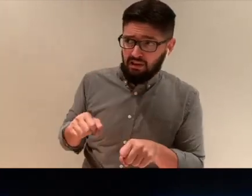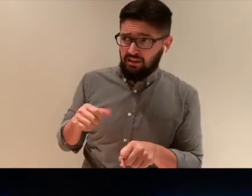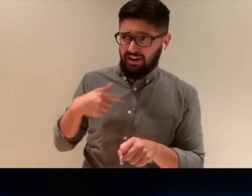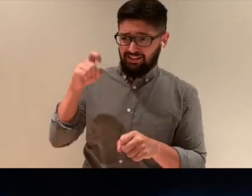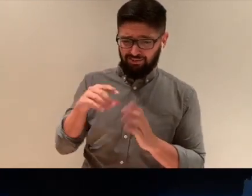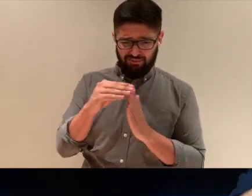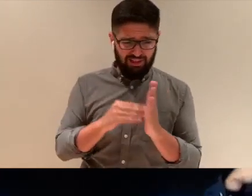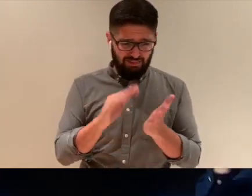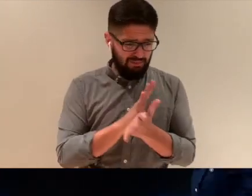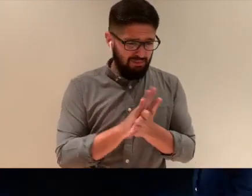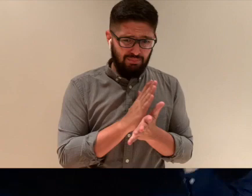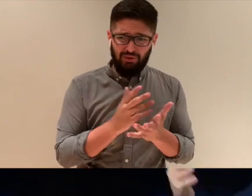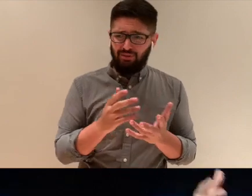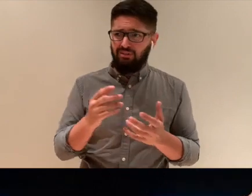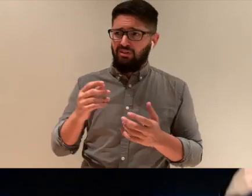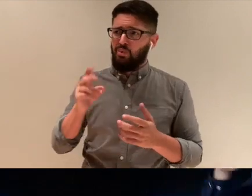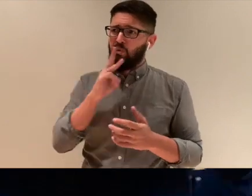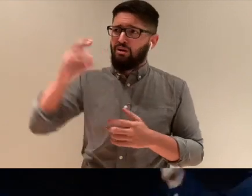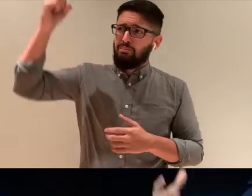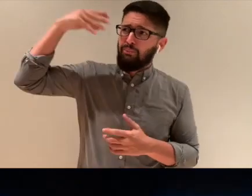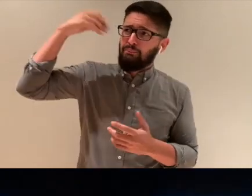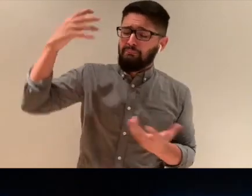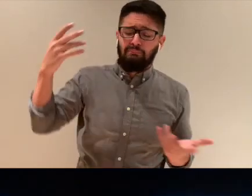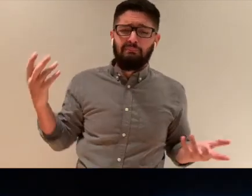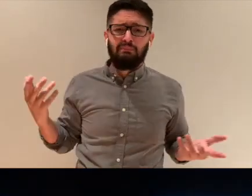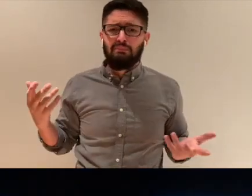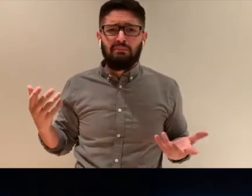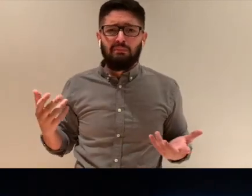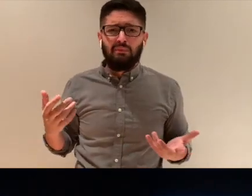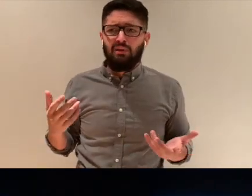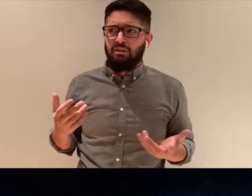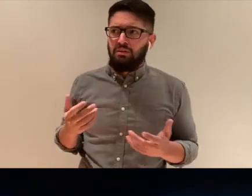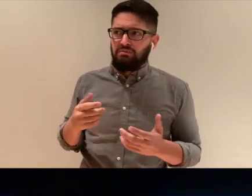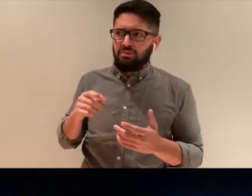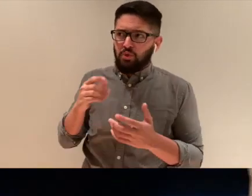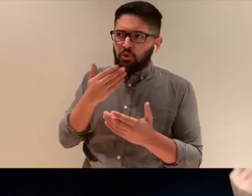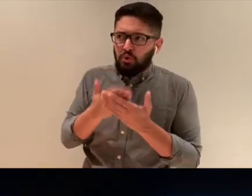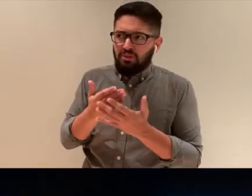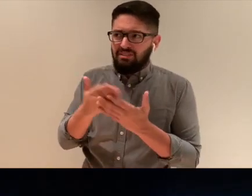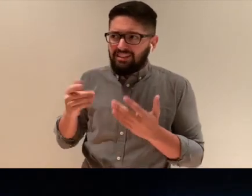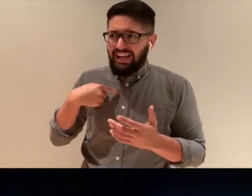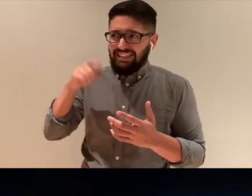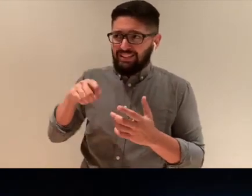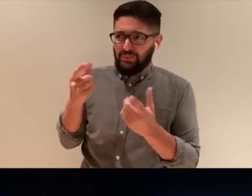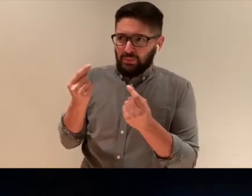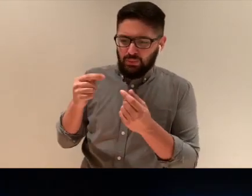can. Do I got to fill out a paper, get sprinkled? Are there any good things that I got to do